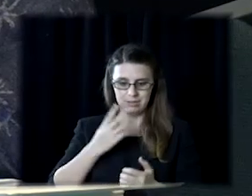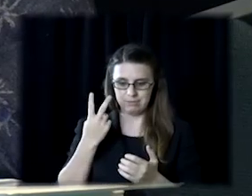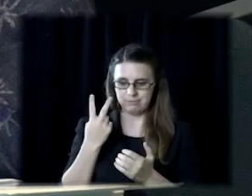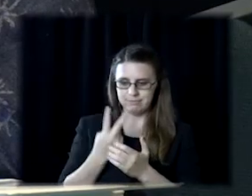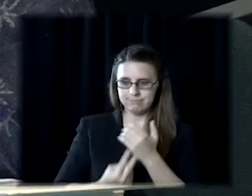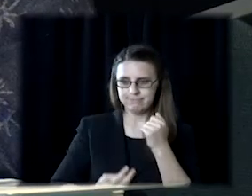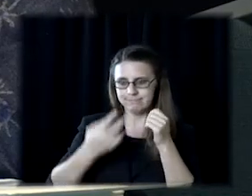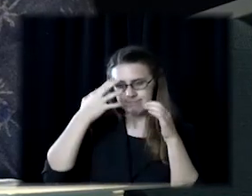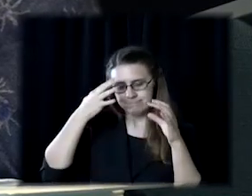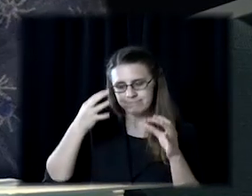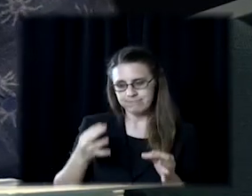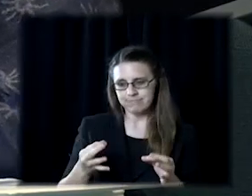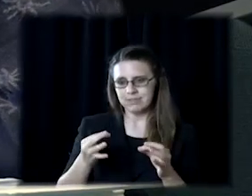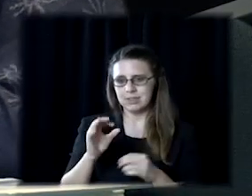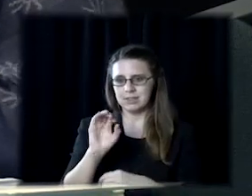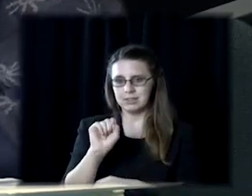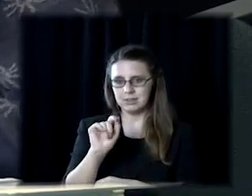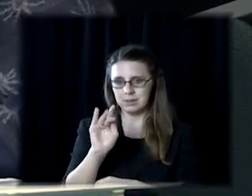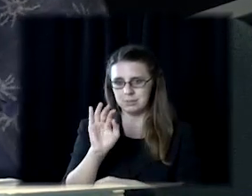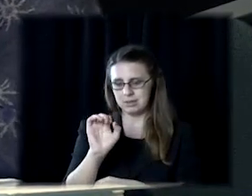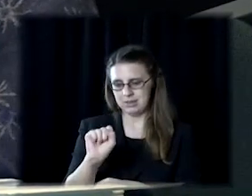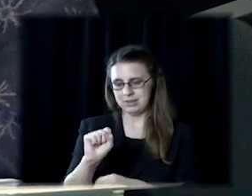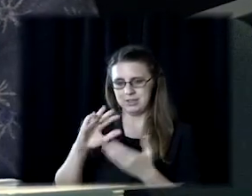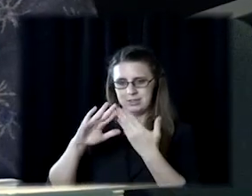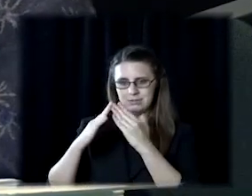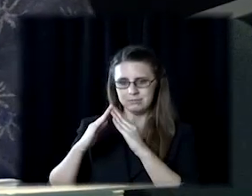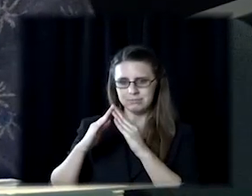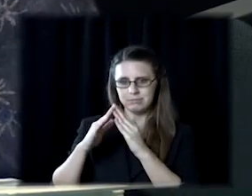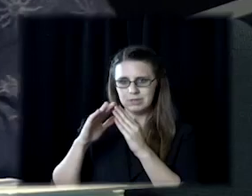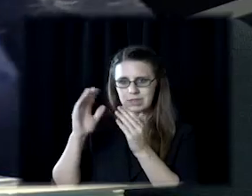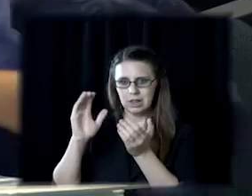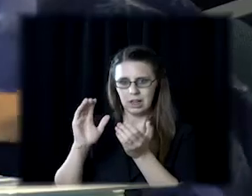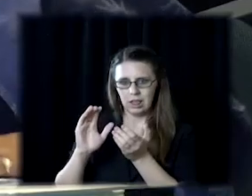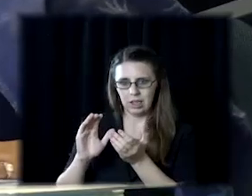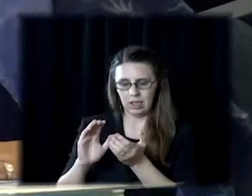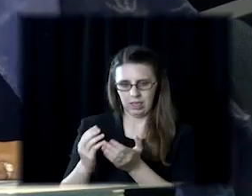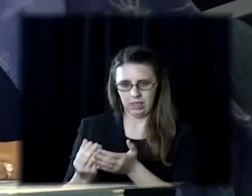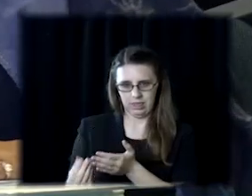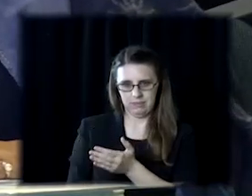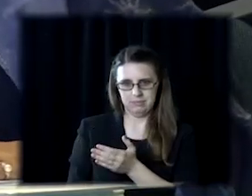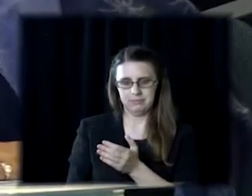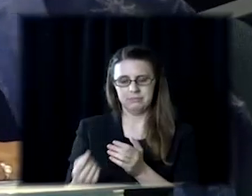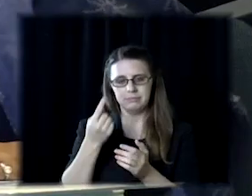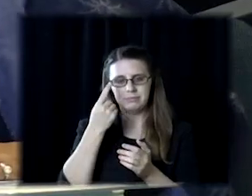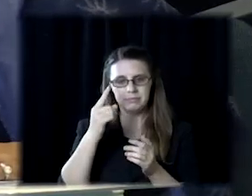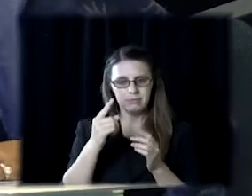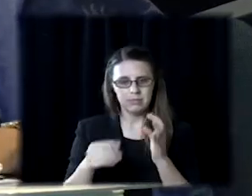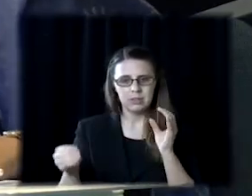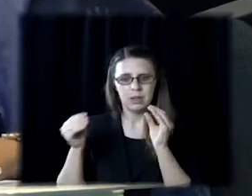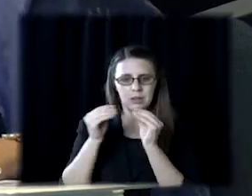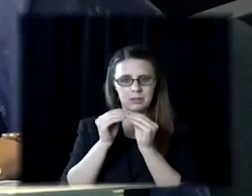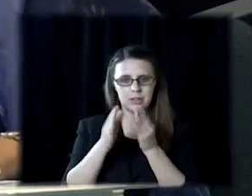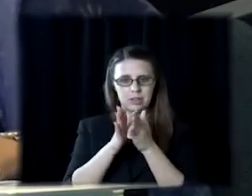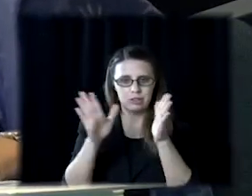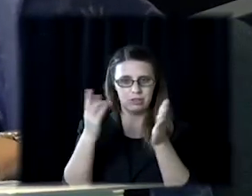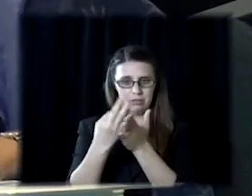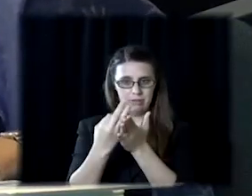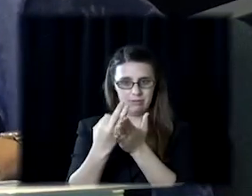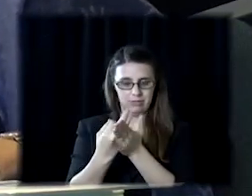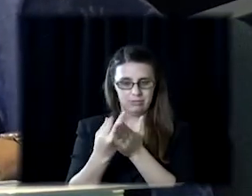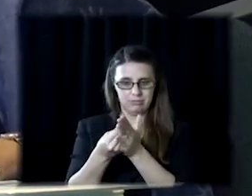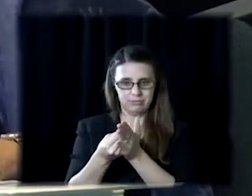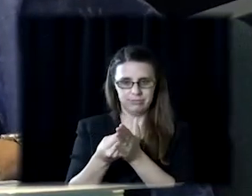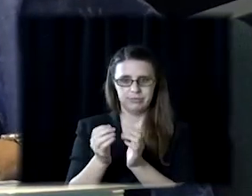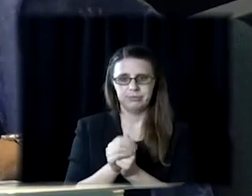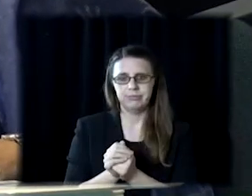out municipal subsidies as a measure to prioritize much-needed general fund funding. And in the past 2 years, the Oversight